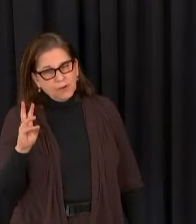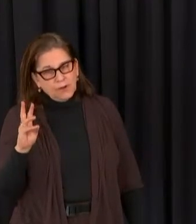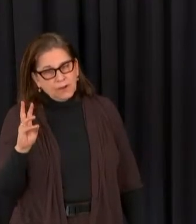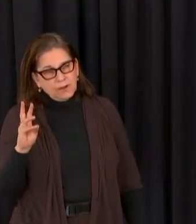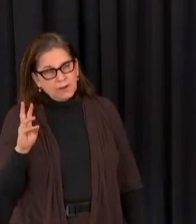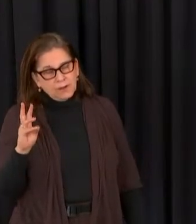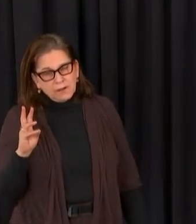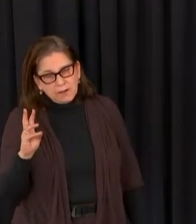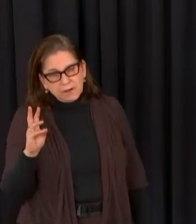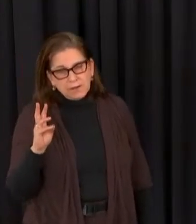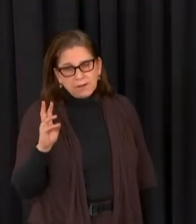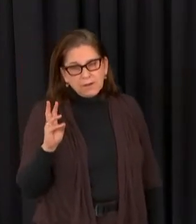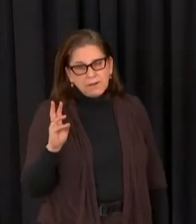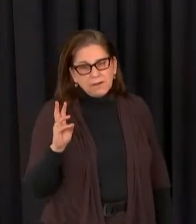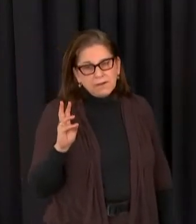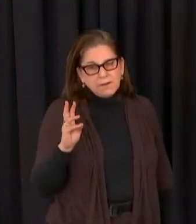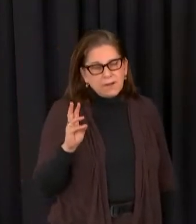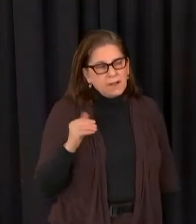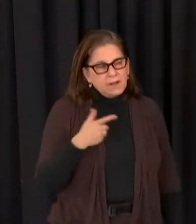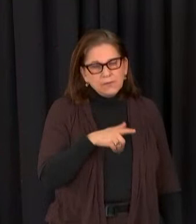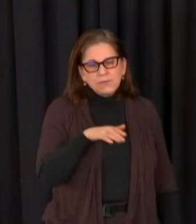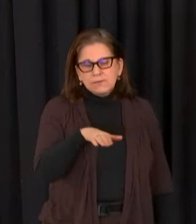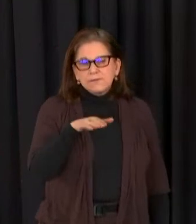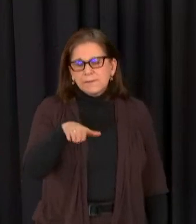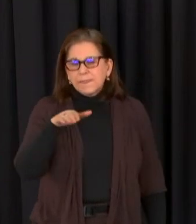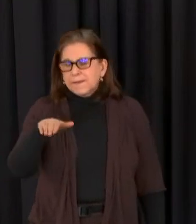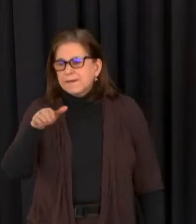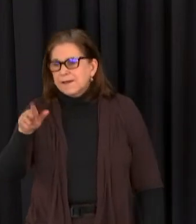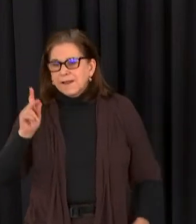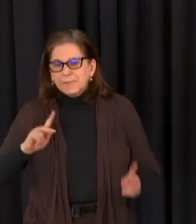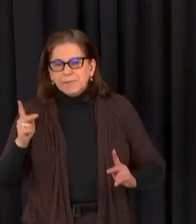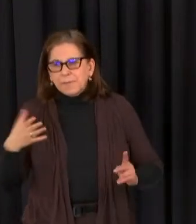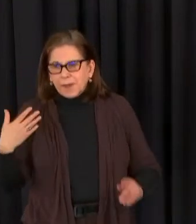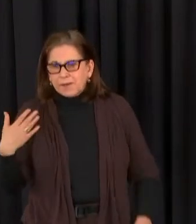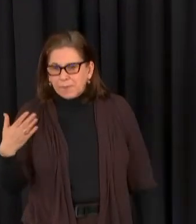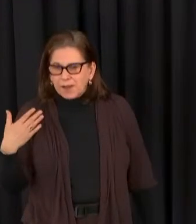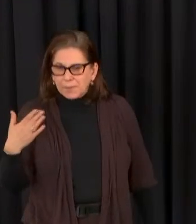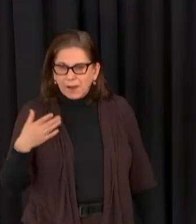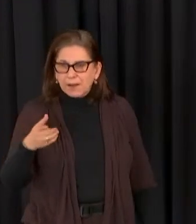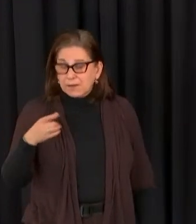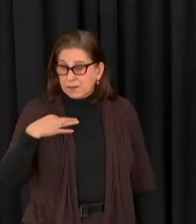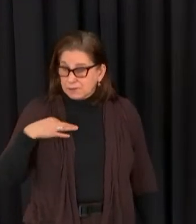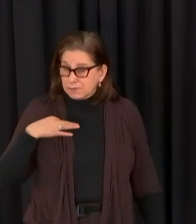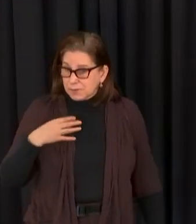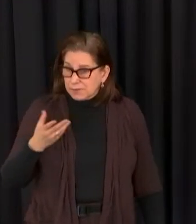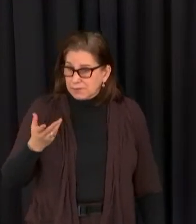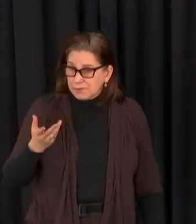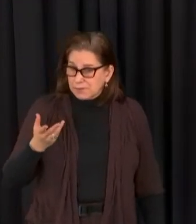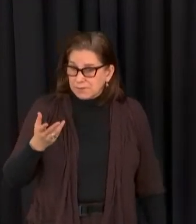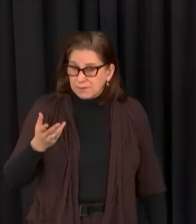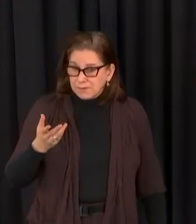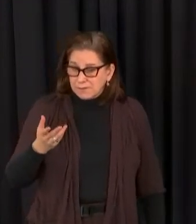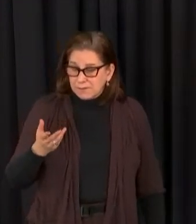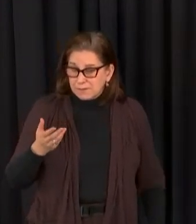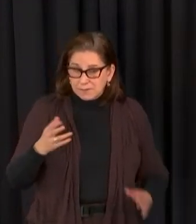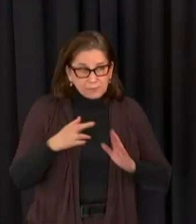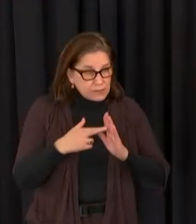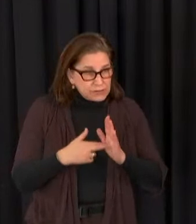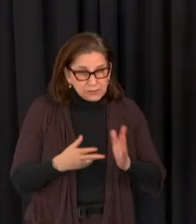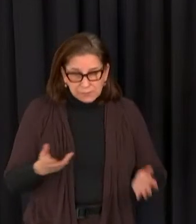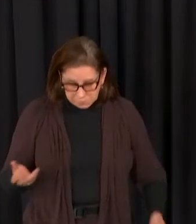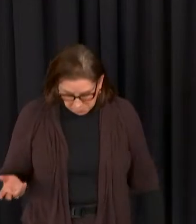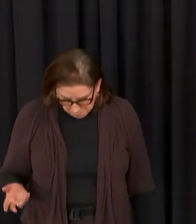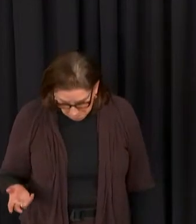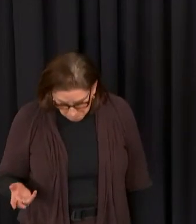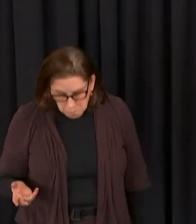hey, you should go pre-register now, or people who are not currently eligible now, hey, you should go pre-register now? So you're actually getting that data and seeing where